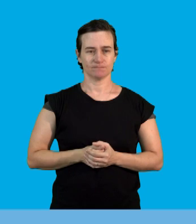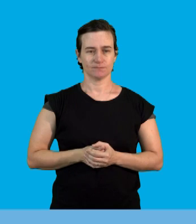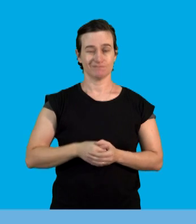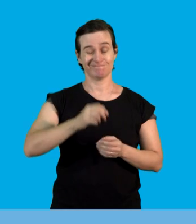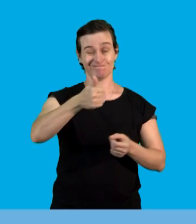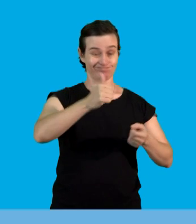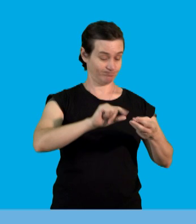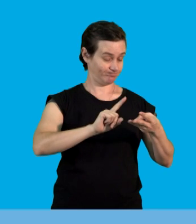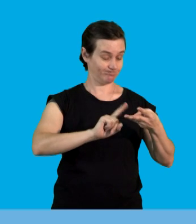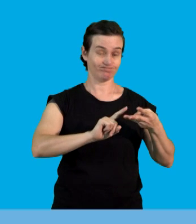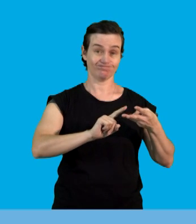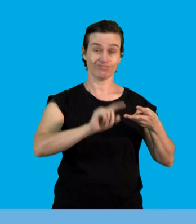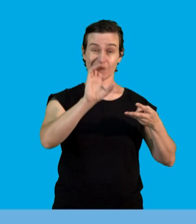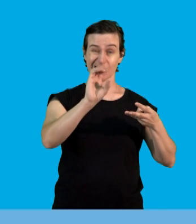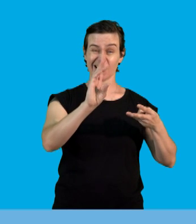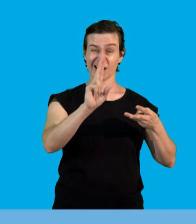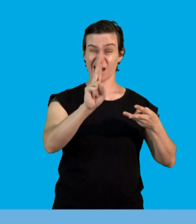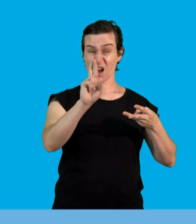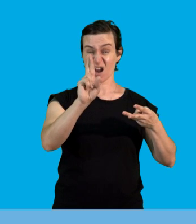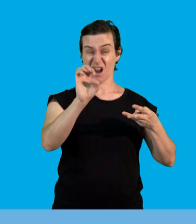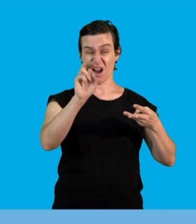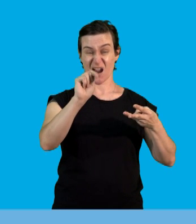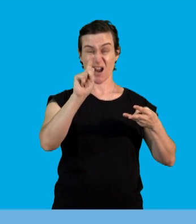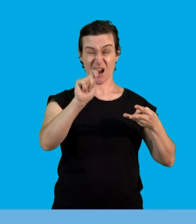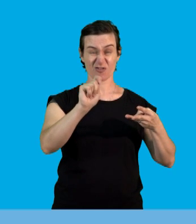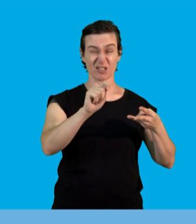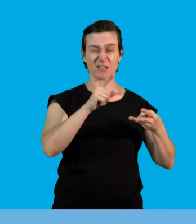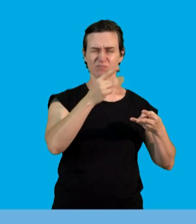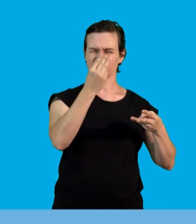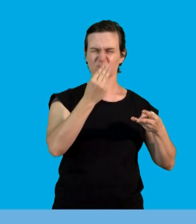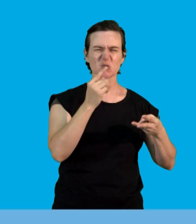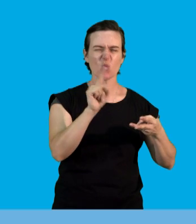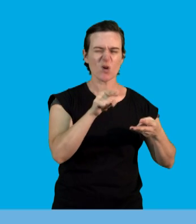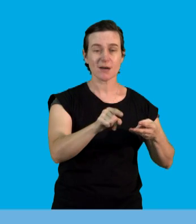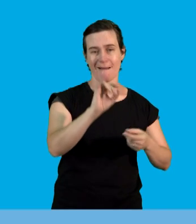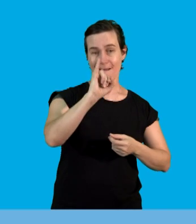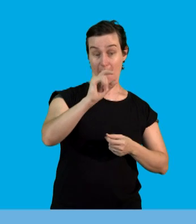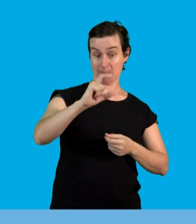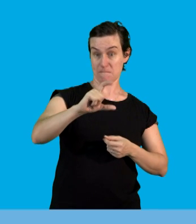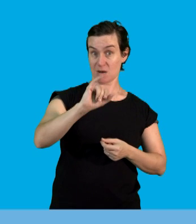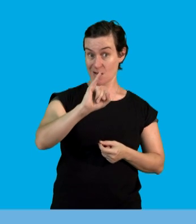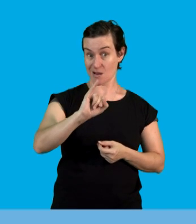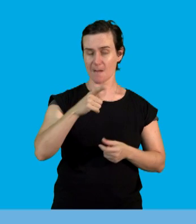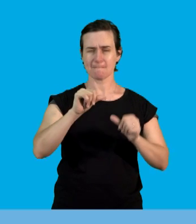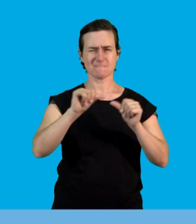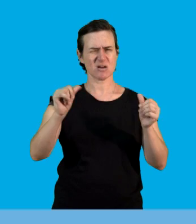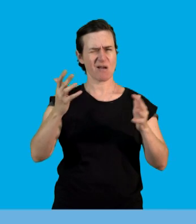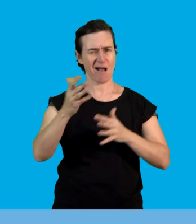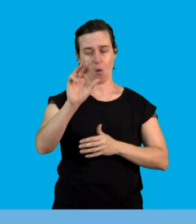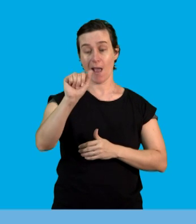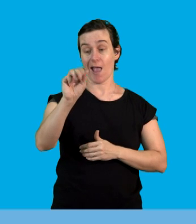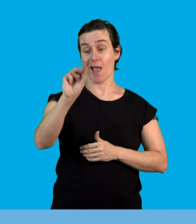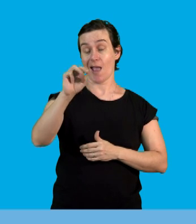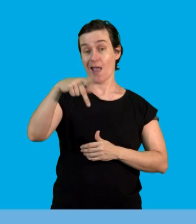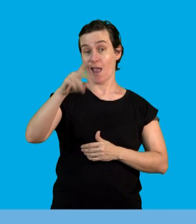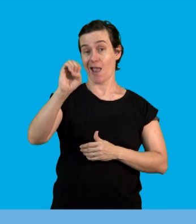V. And then lastly, our current has a symbol I, capital letter I, and we know that it's measured in amperes, so the